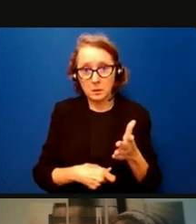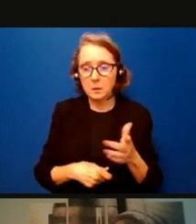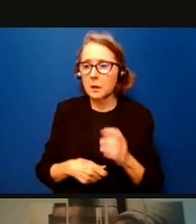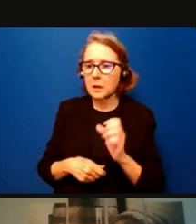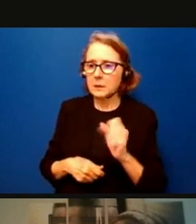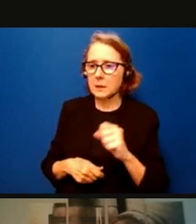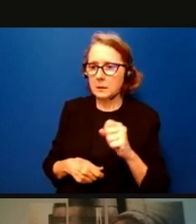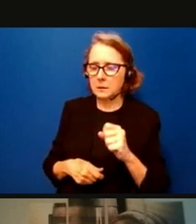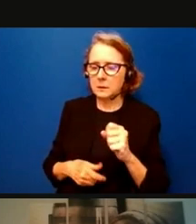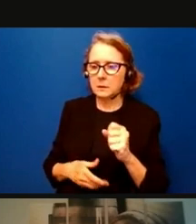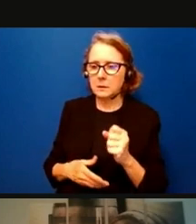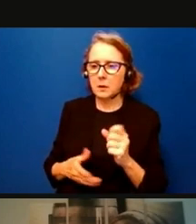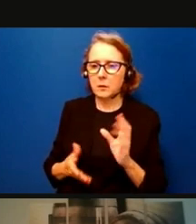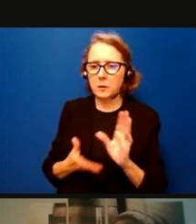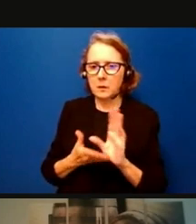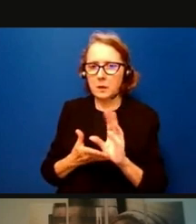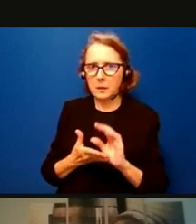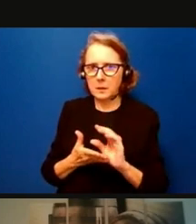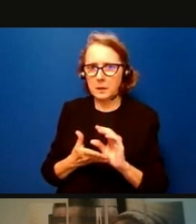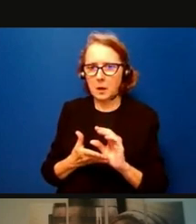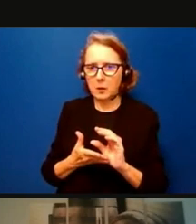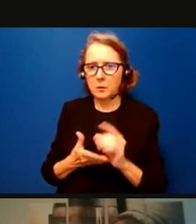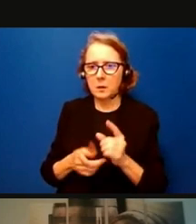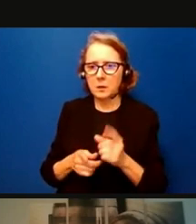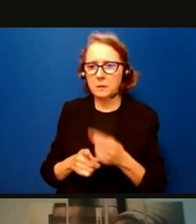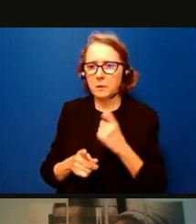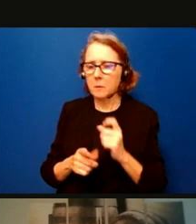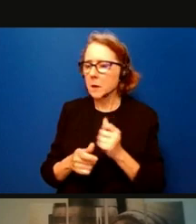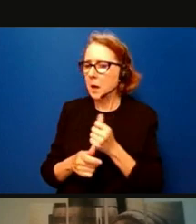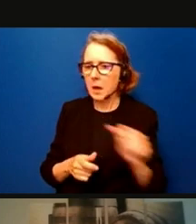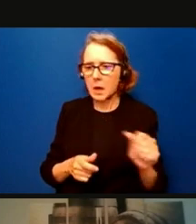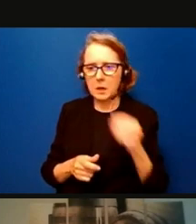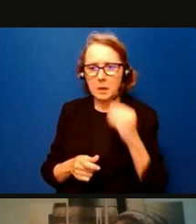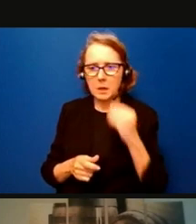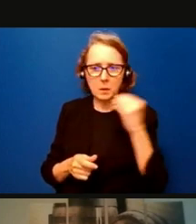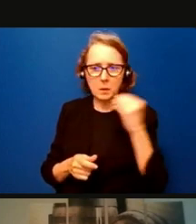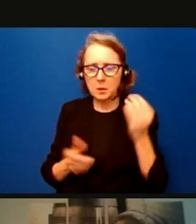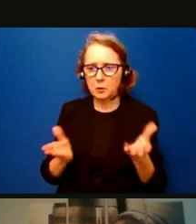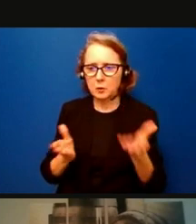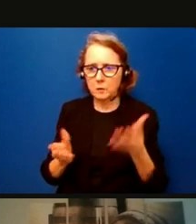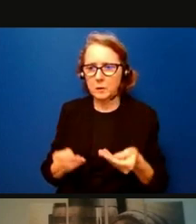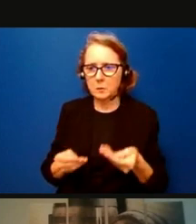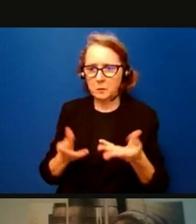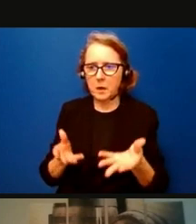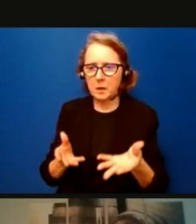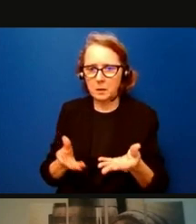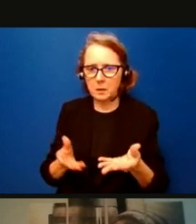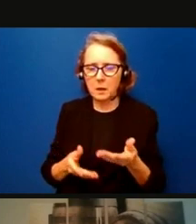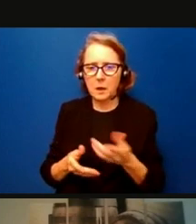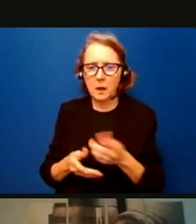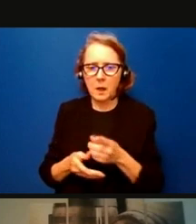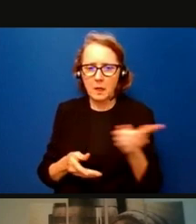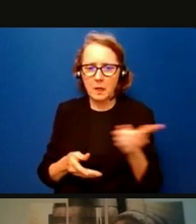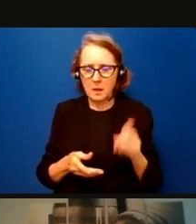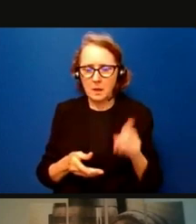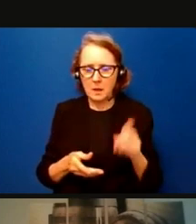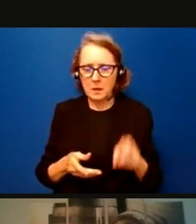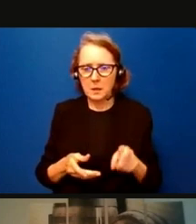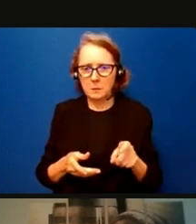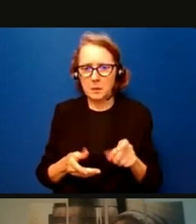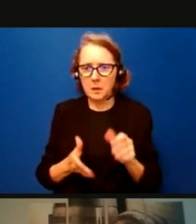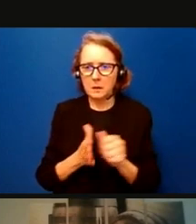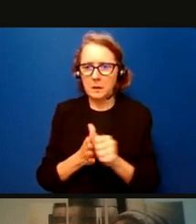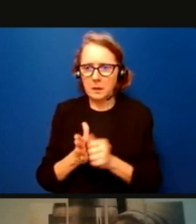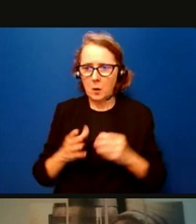Yes. So the discount is off any residential service that's provided. Now, they need to be the account